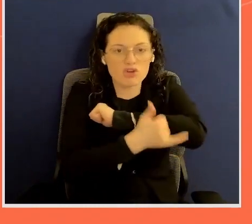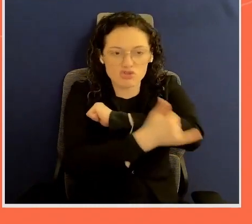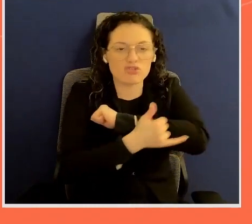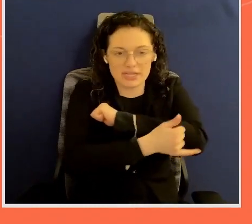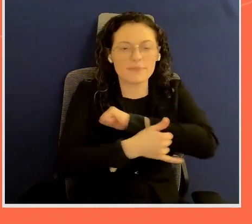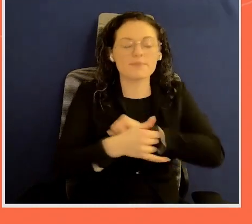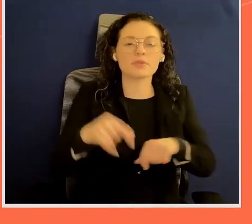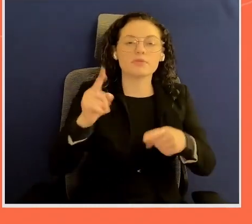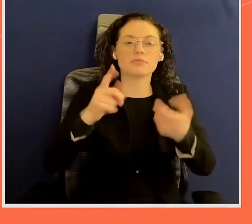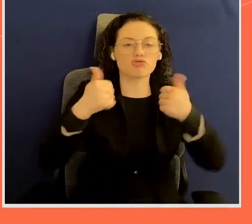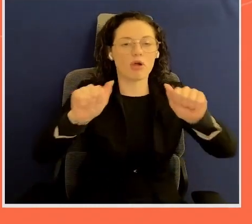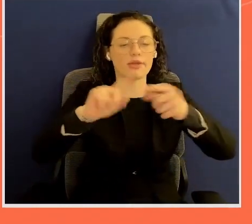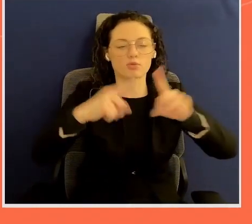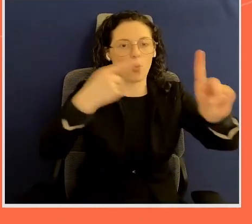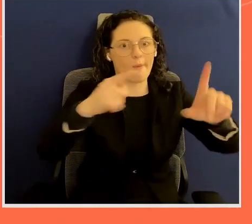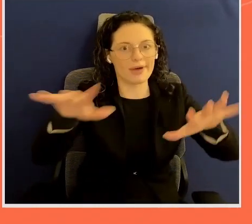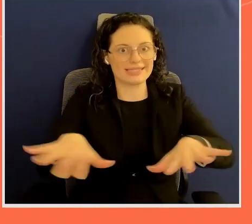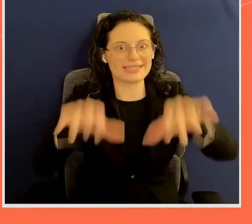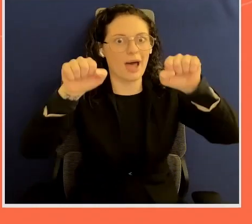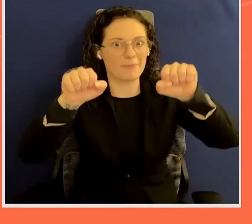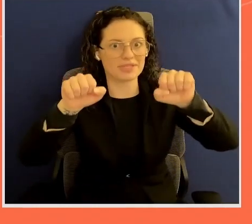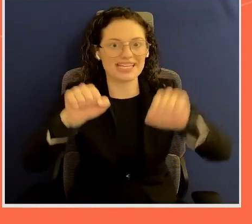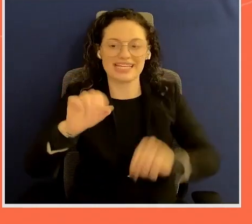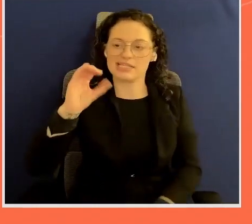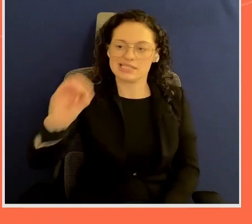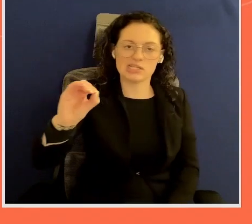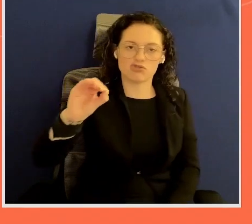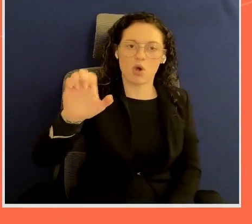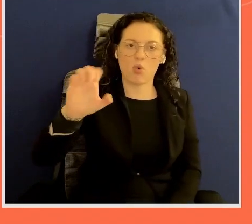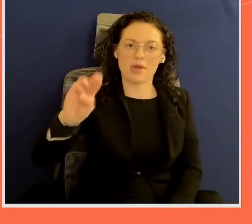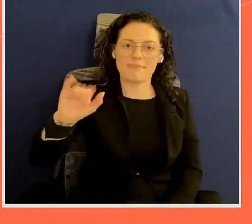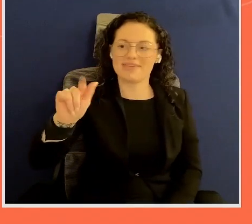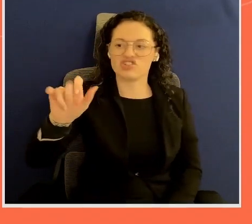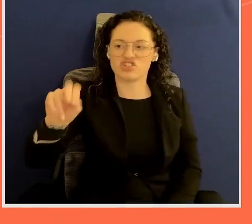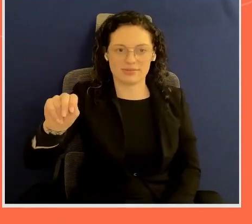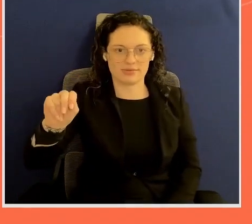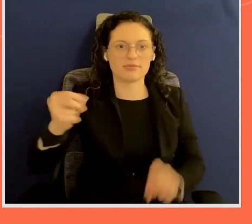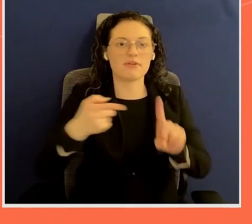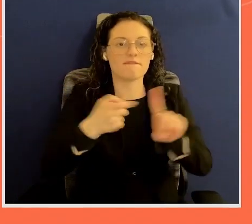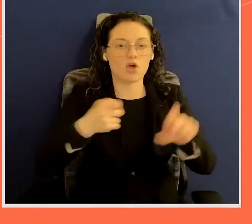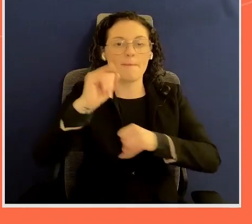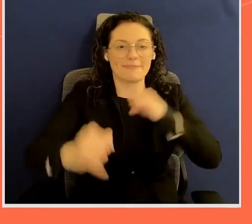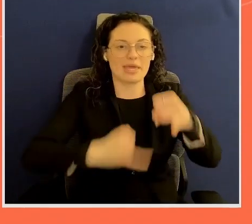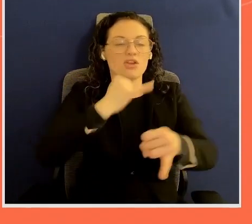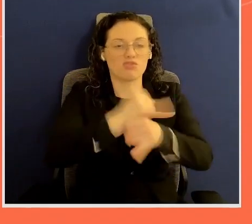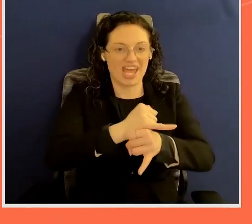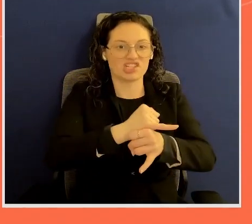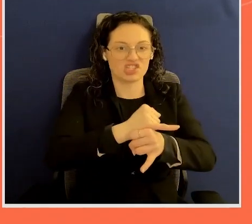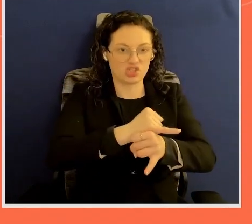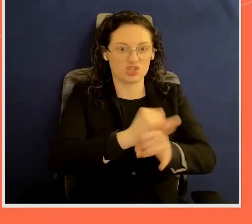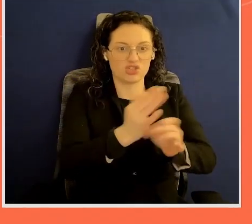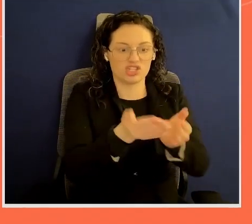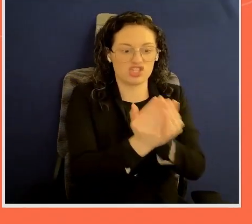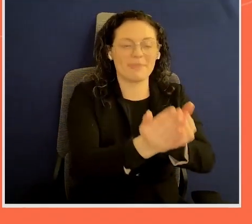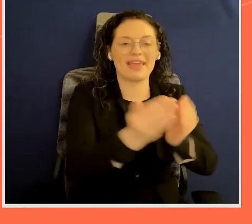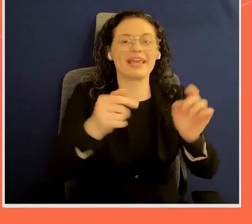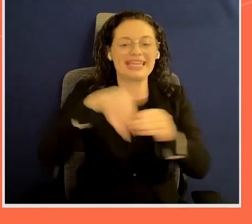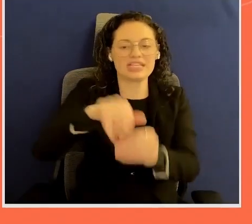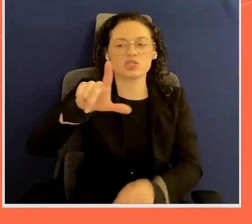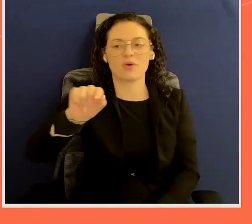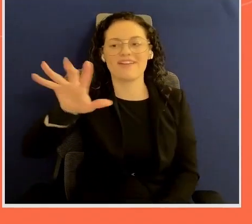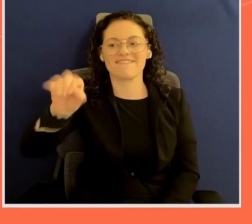non-state actors, the private sector, NGOs. And from the US to Chile, to the EU,